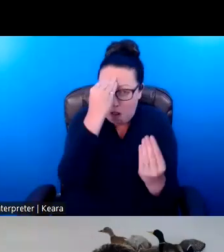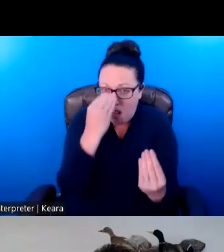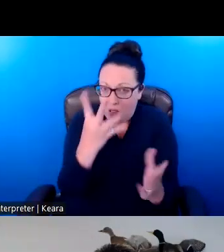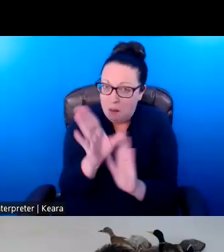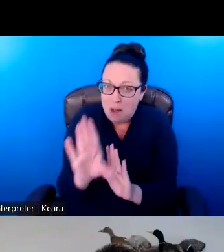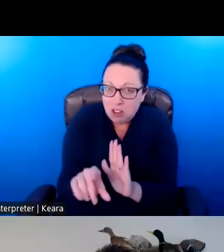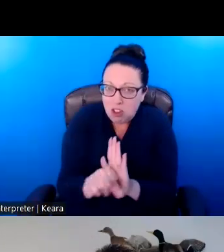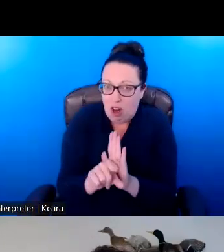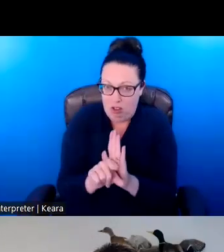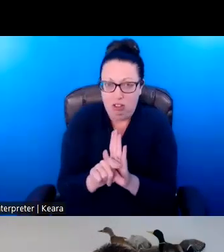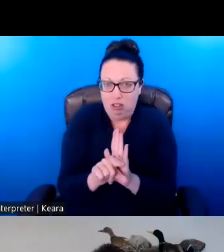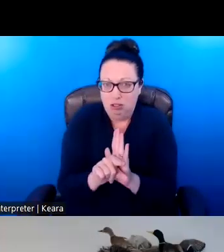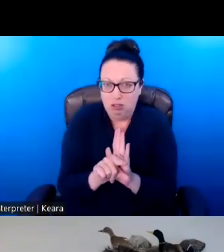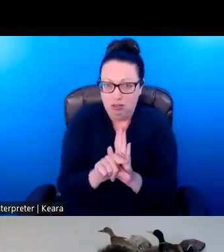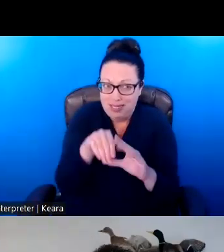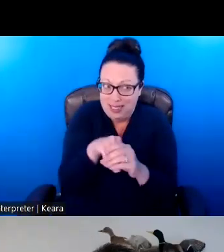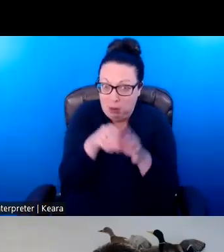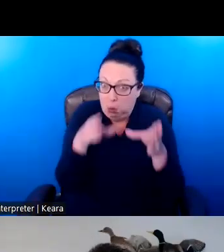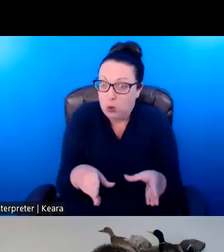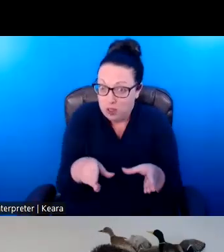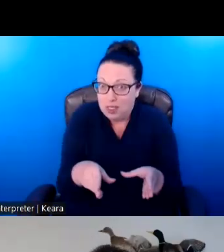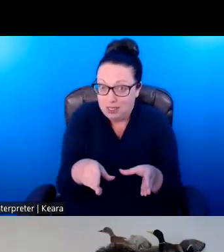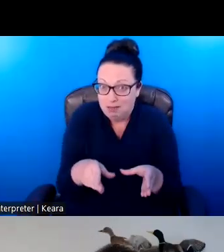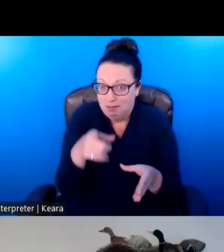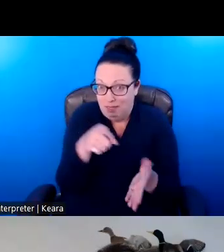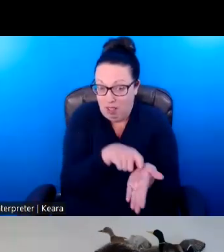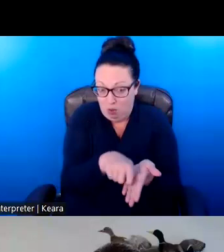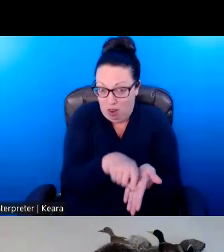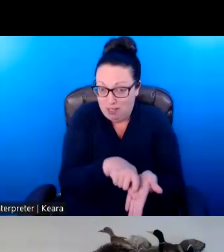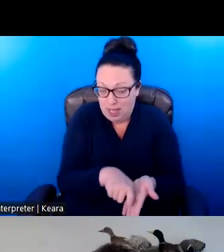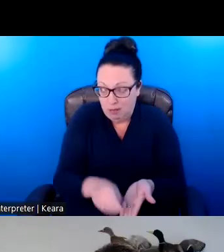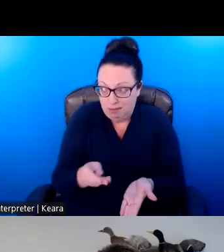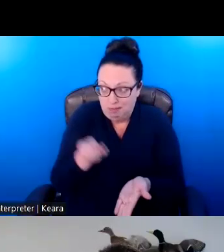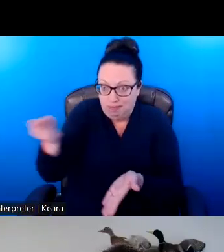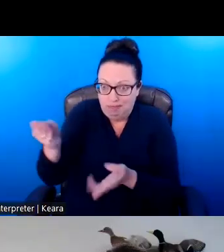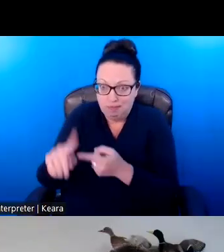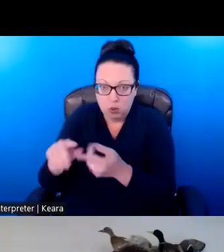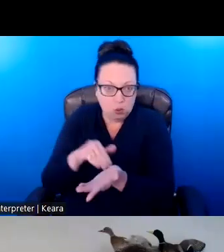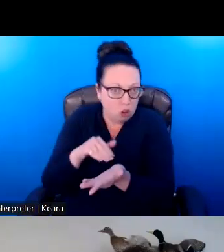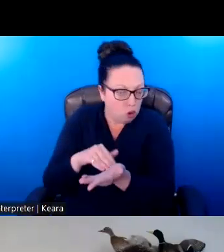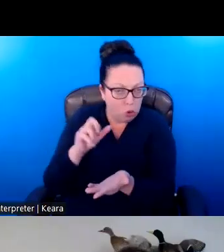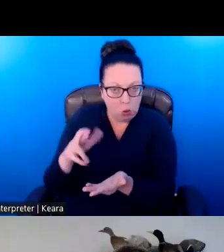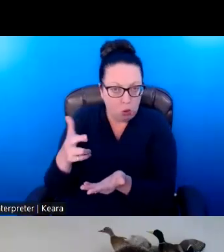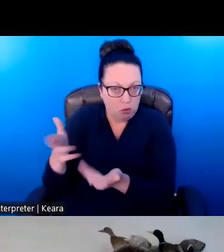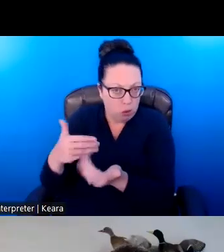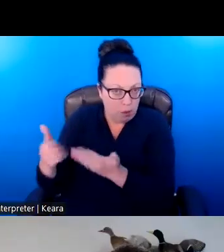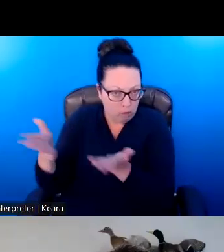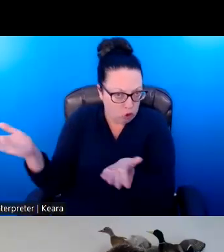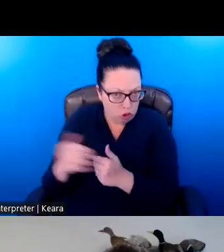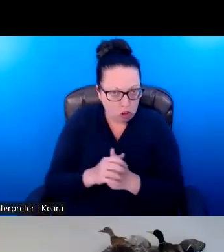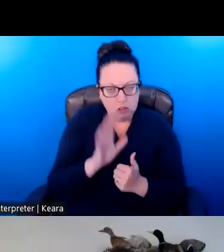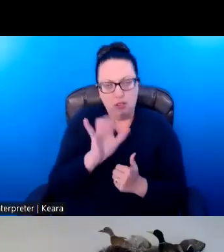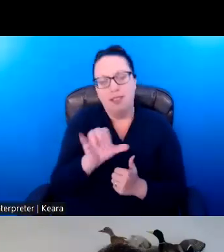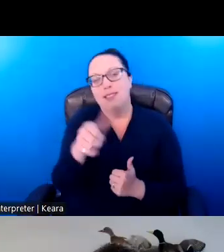to in person? They can write it down, pass it along to the doctor or the treatment team or whoever, because that's yet another opportunity for you